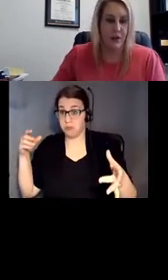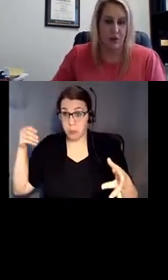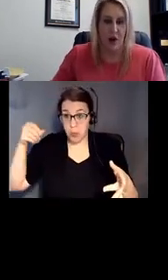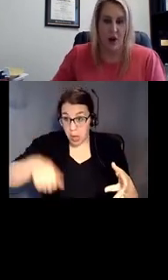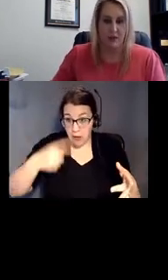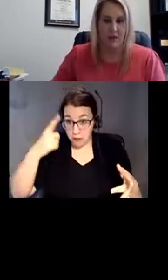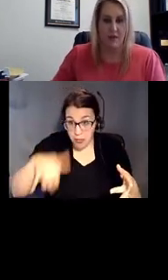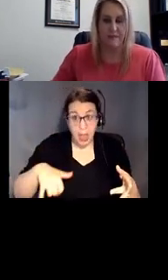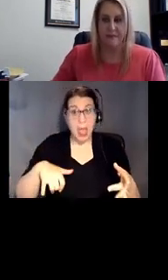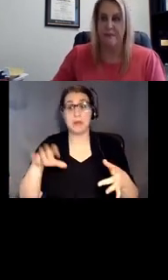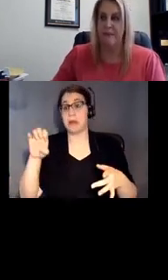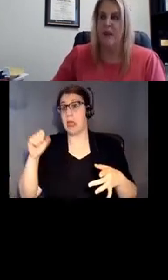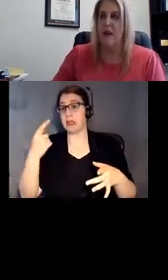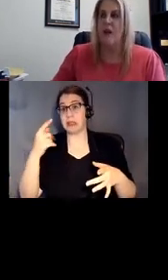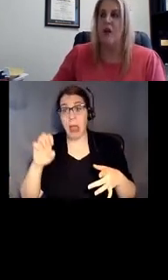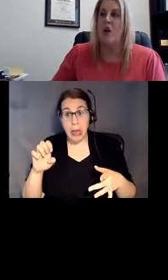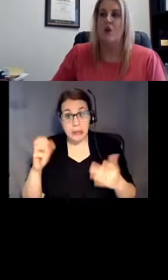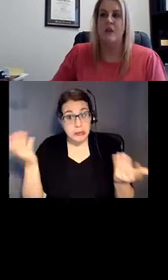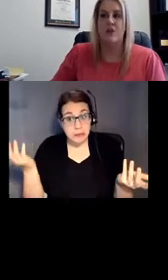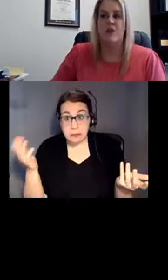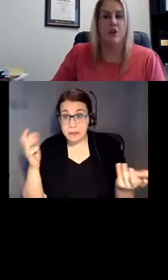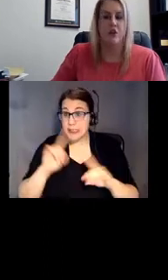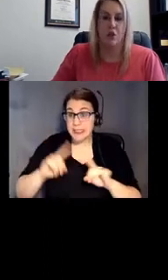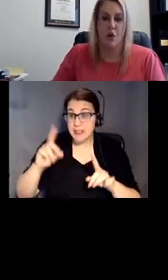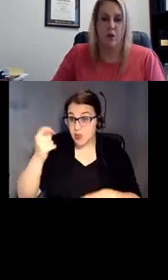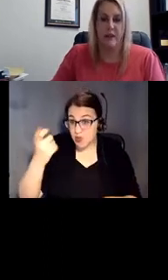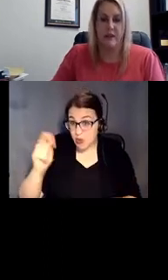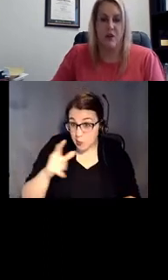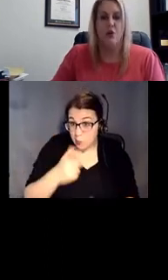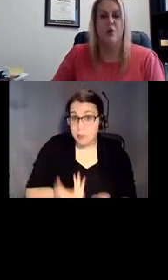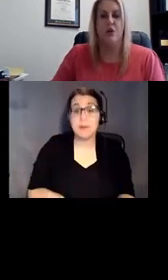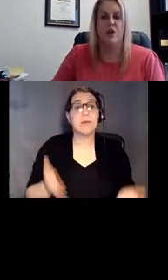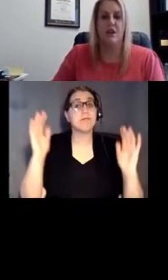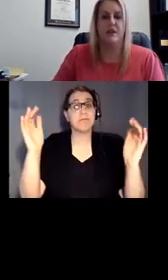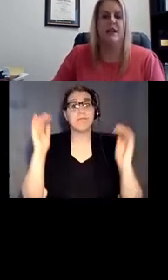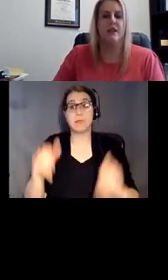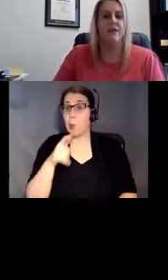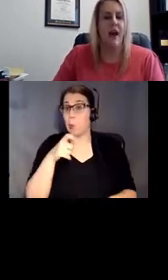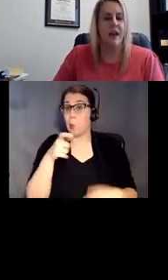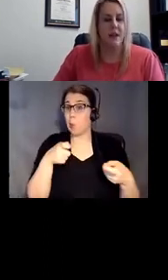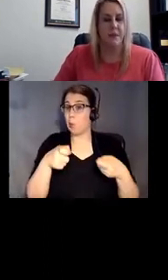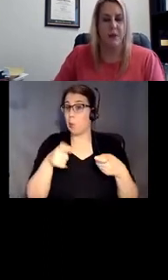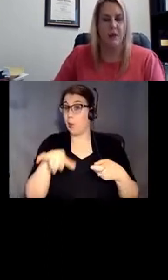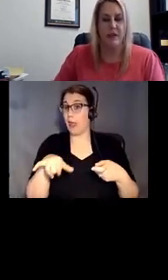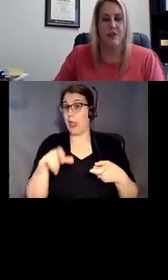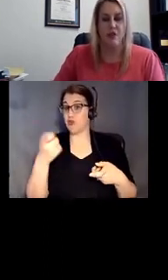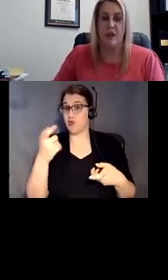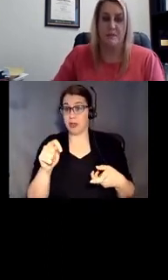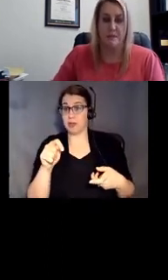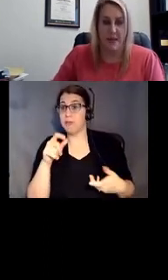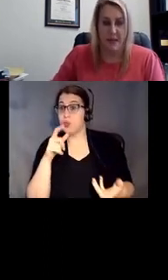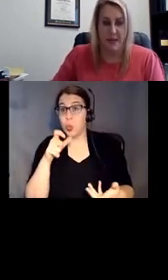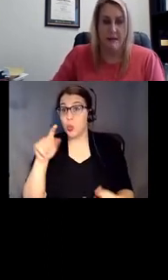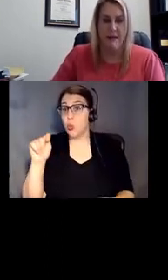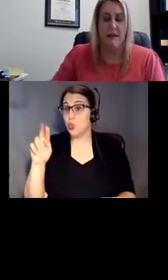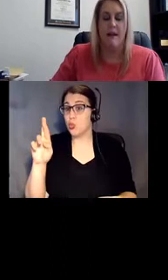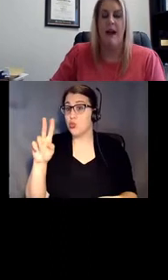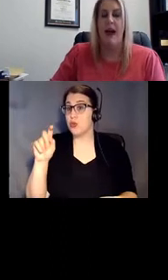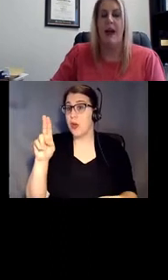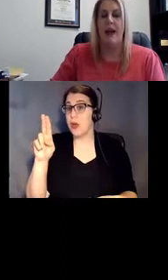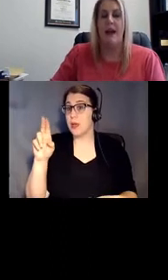a different trust? Who is going to control it? Who will the trustee of that supplemental needs trust